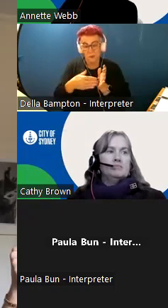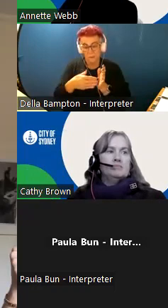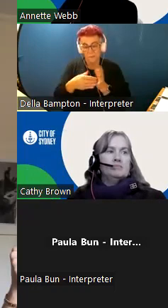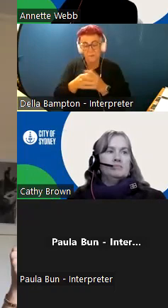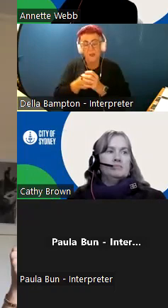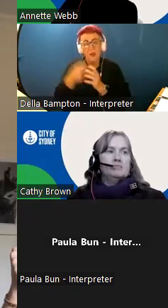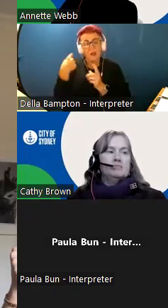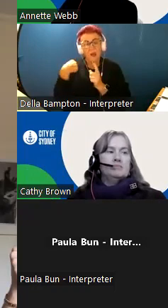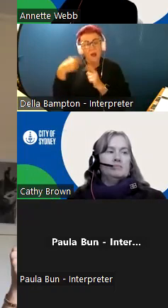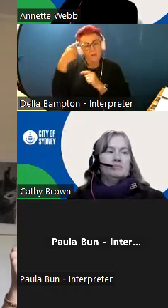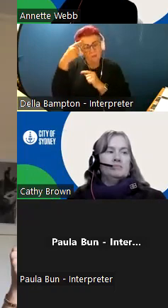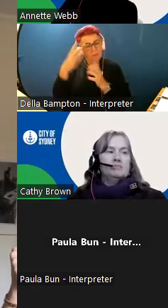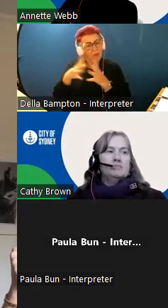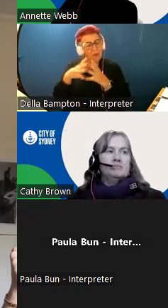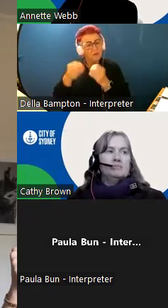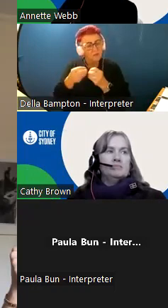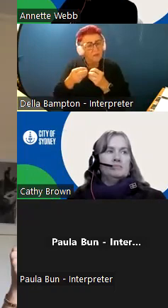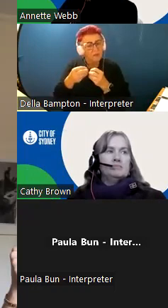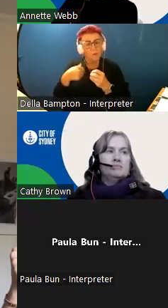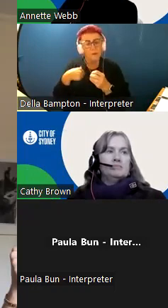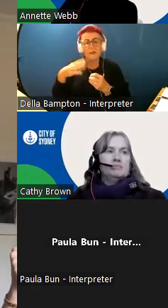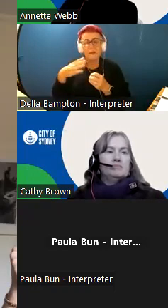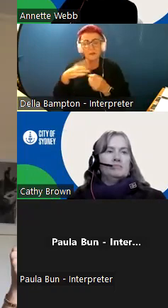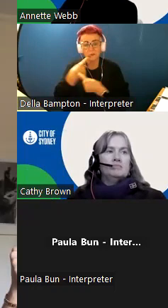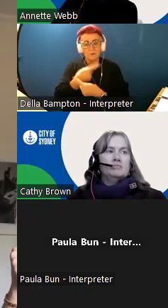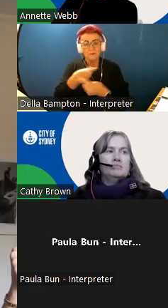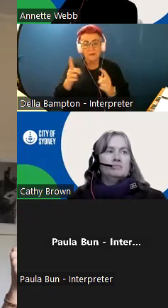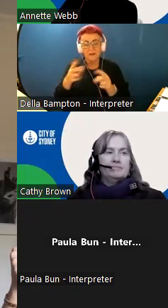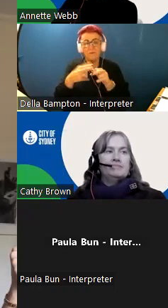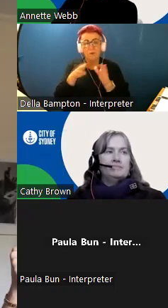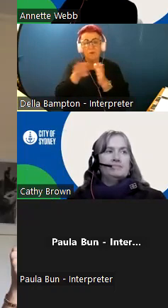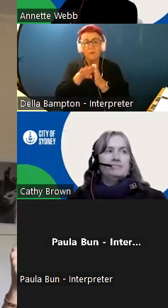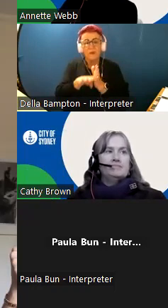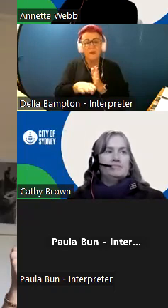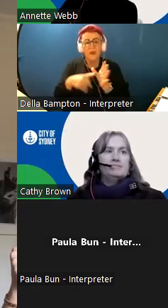I think that's everything that we needed to do in terms of the agenda. So I'm just going